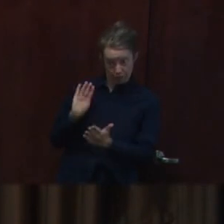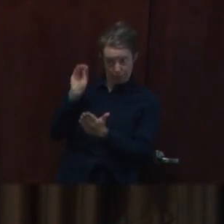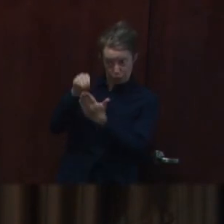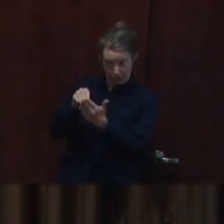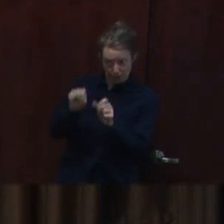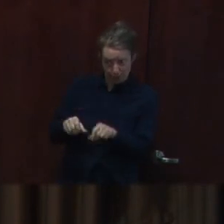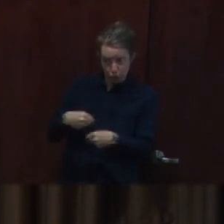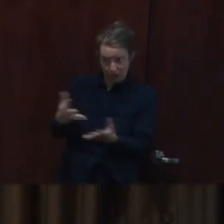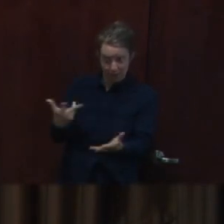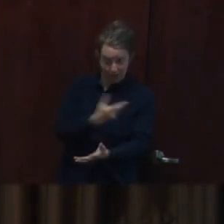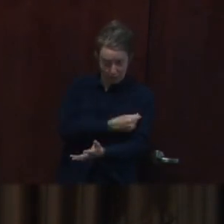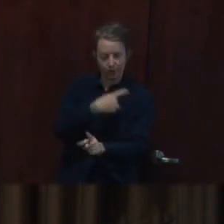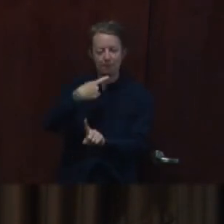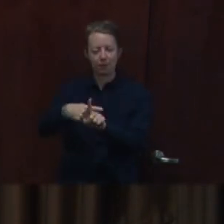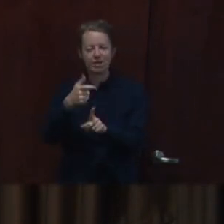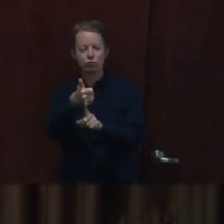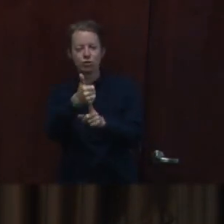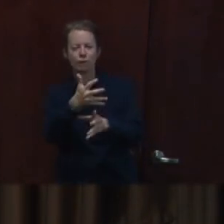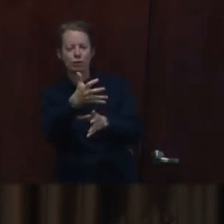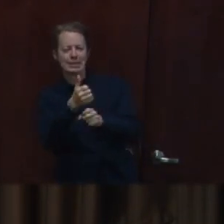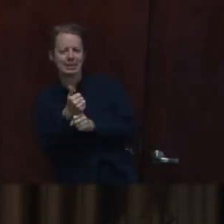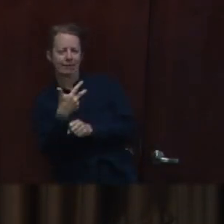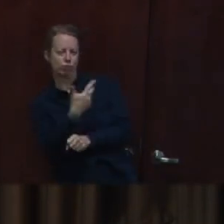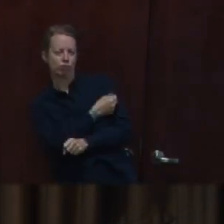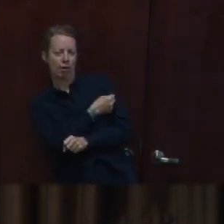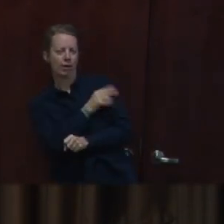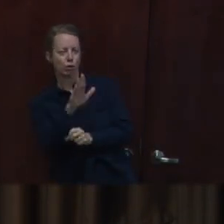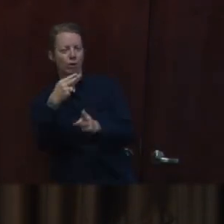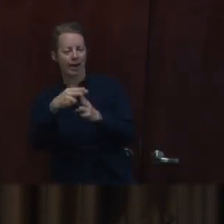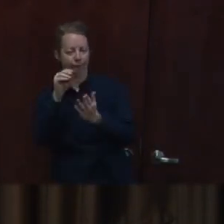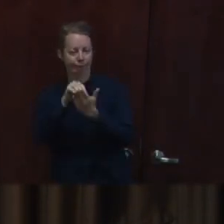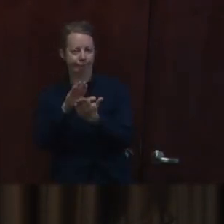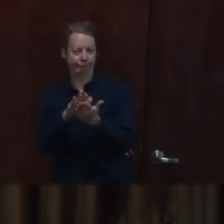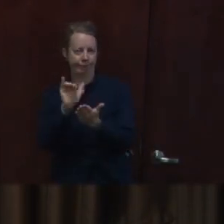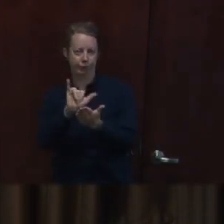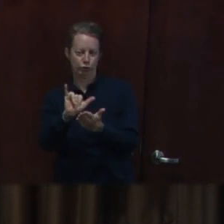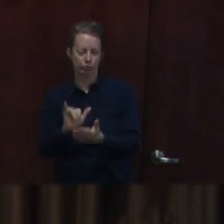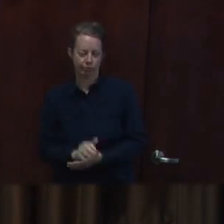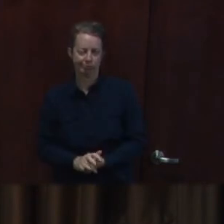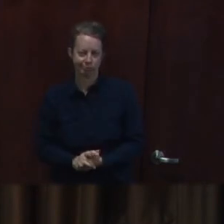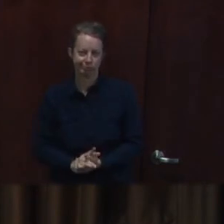vaccine, but as a recipient, you are logged into that system.